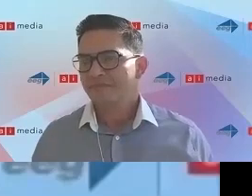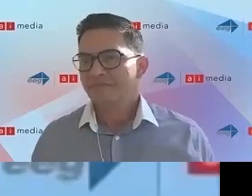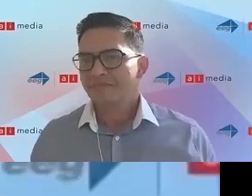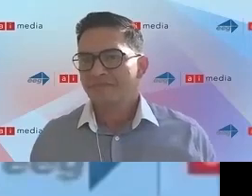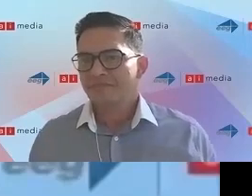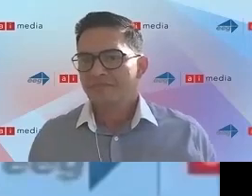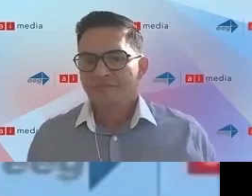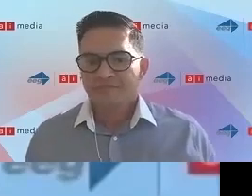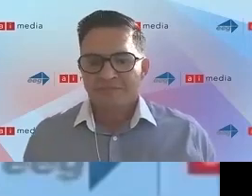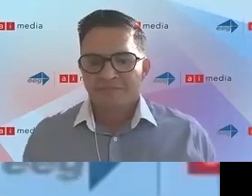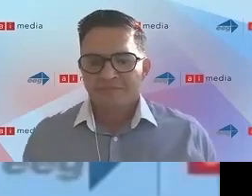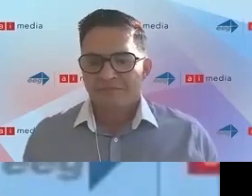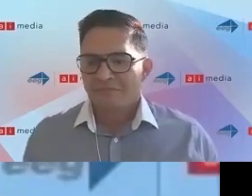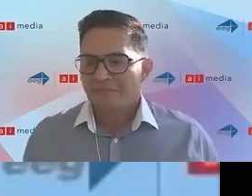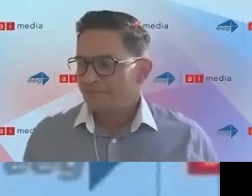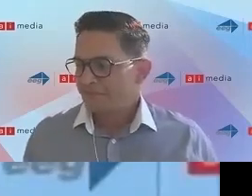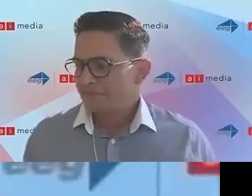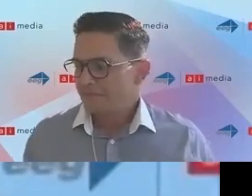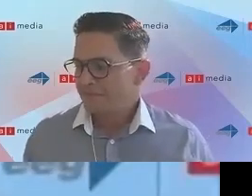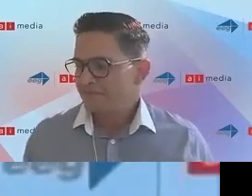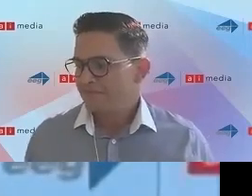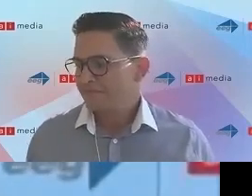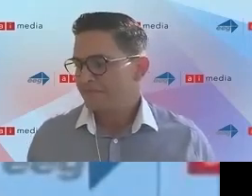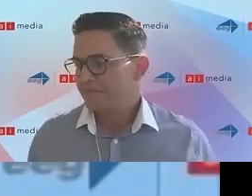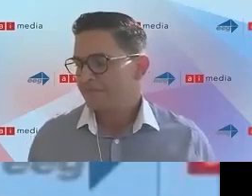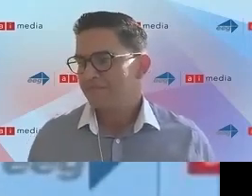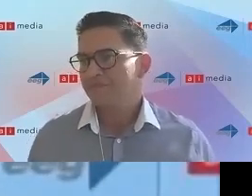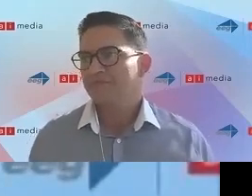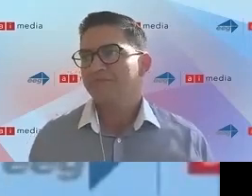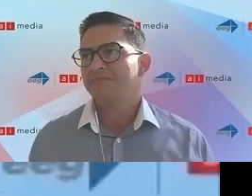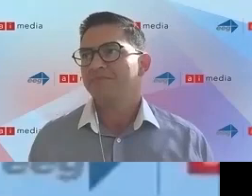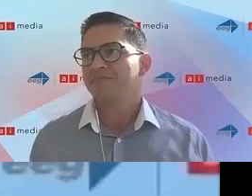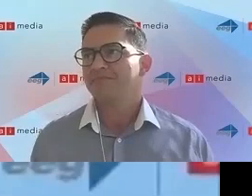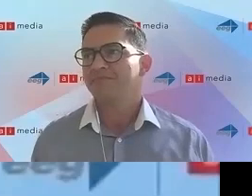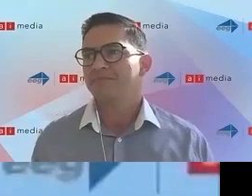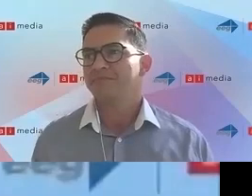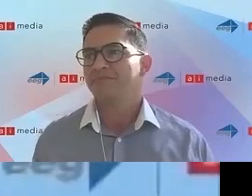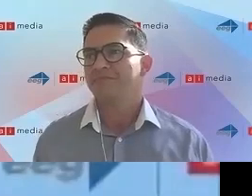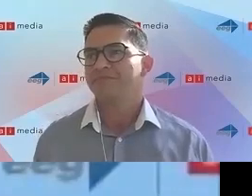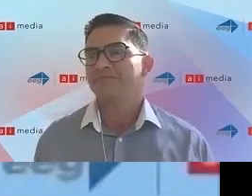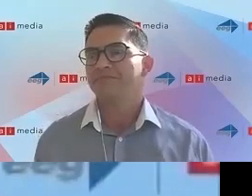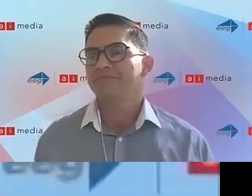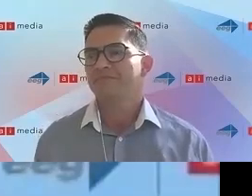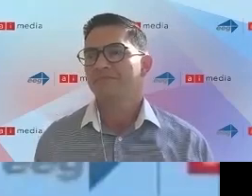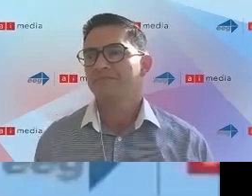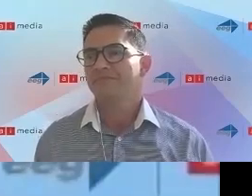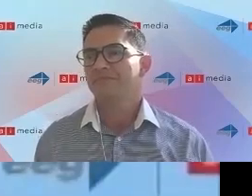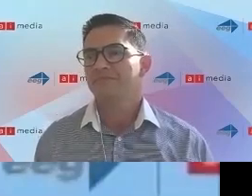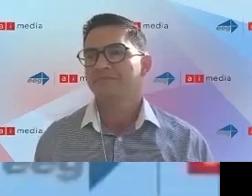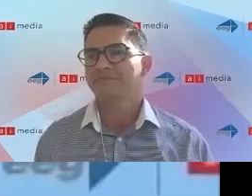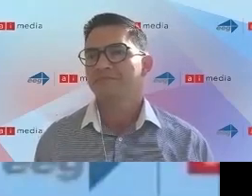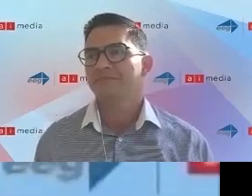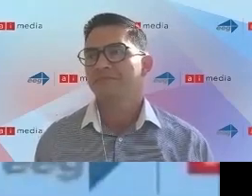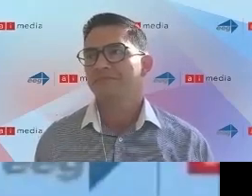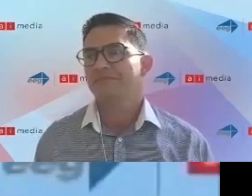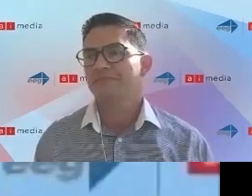of our global sales teams. And I'm accountable for the overall sales performance of the business against our targets and strategy map. In